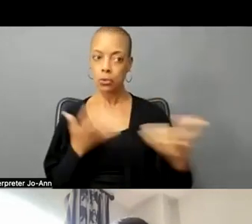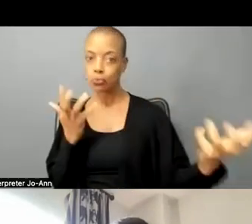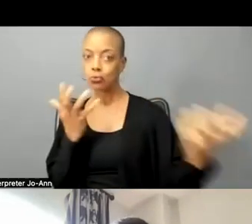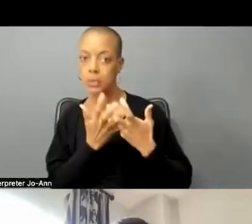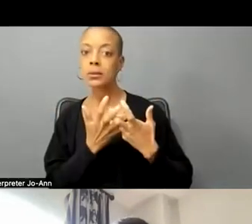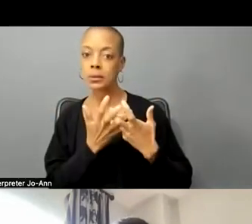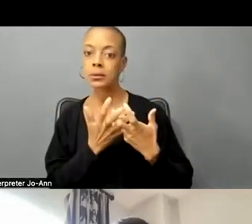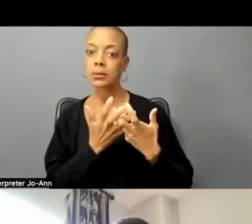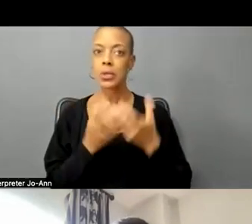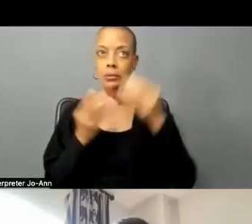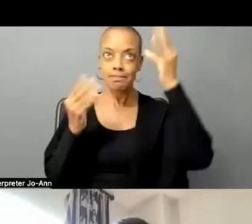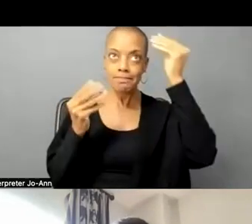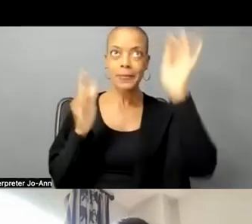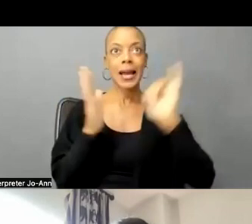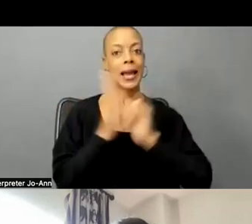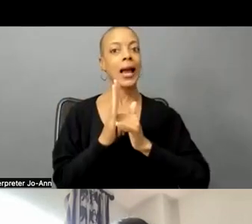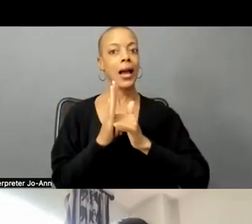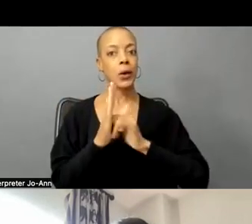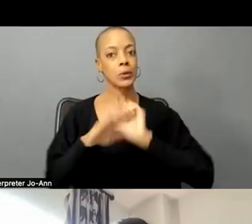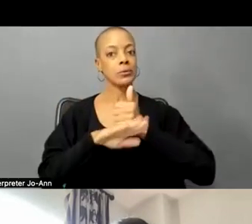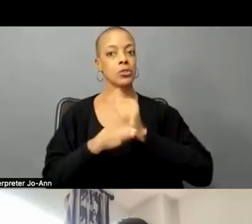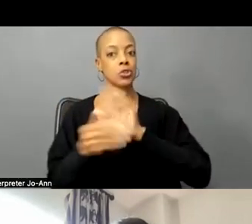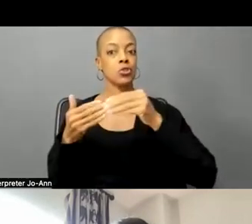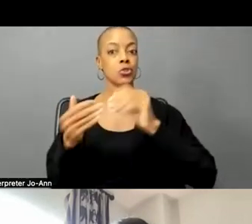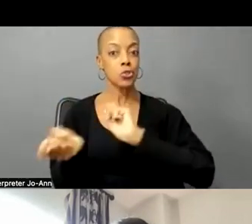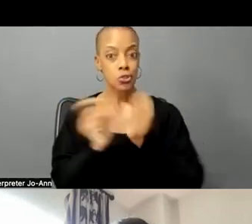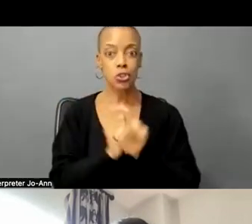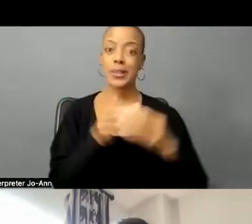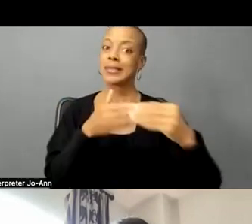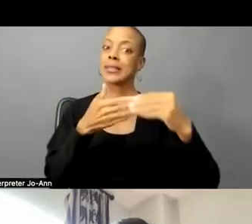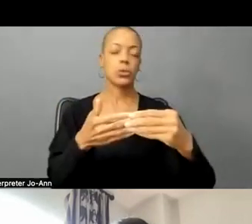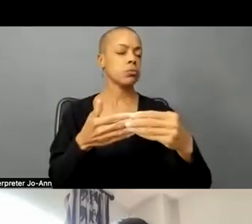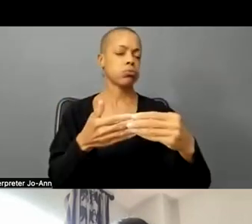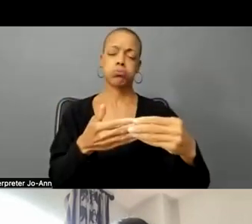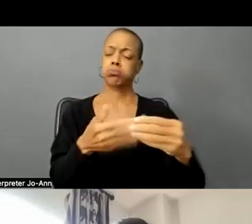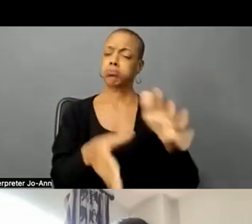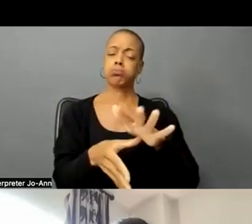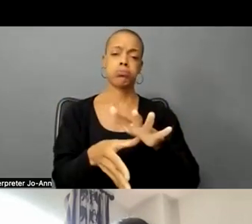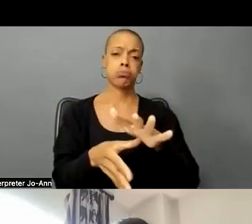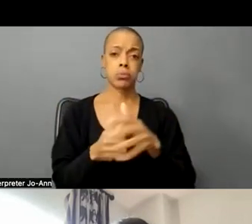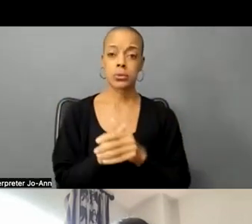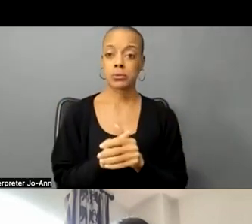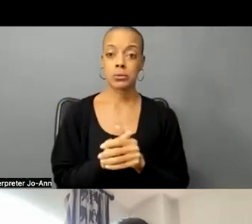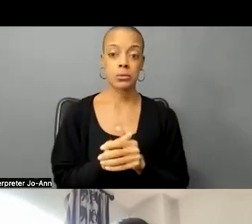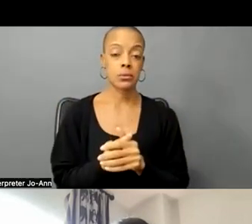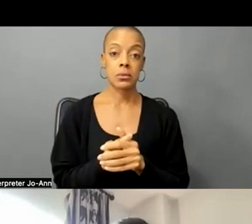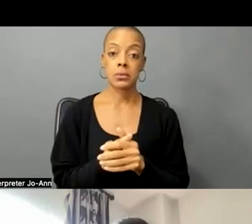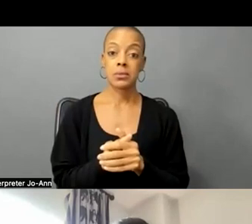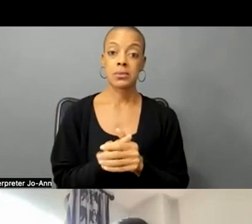we utilize change. So leadership is essential. And then just again, like, just keep doing what we